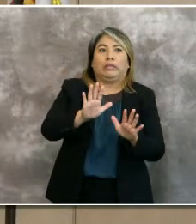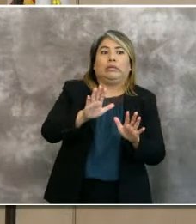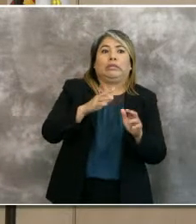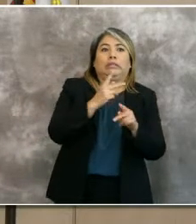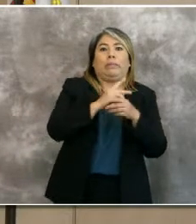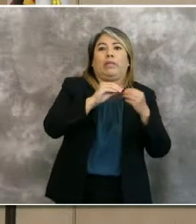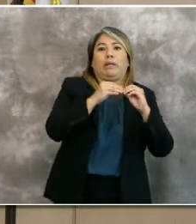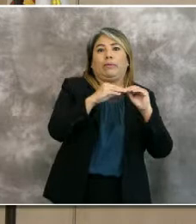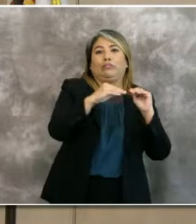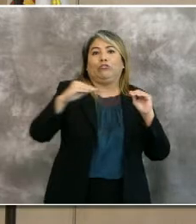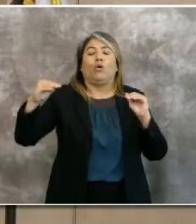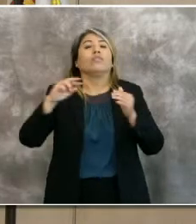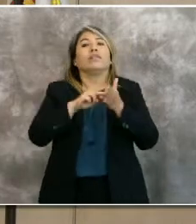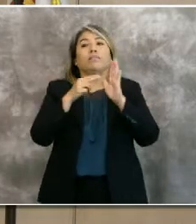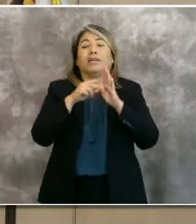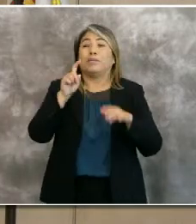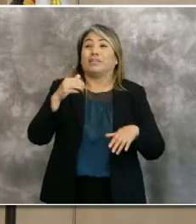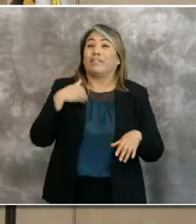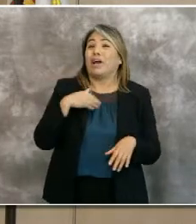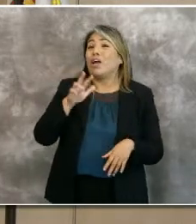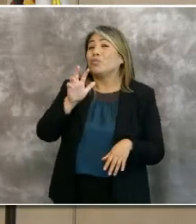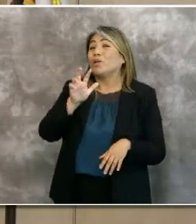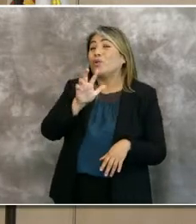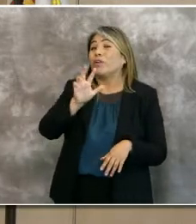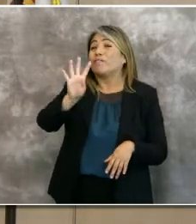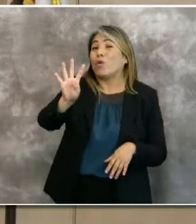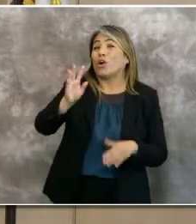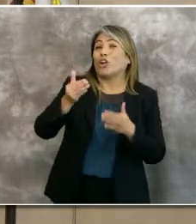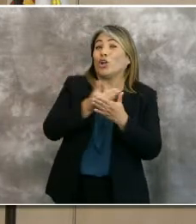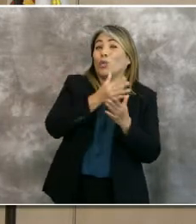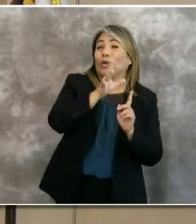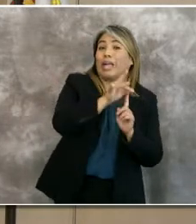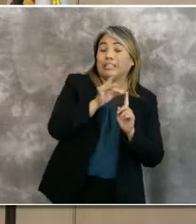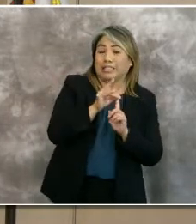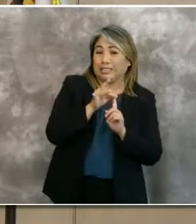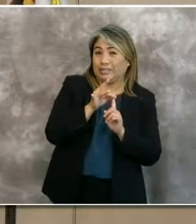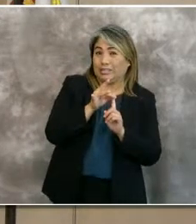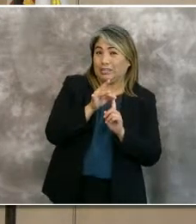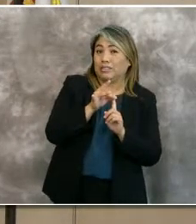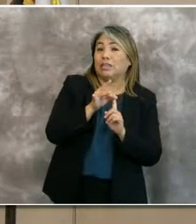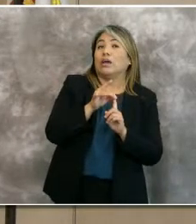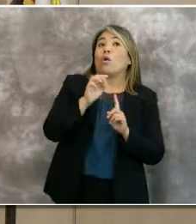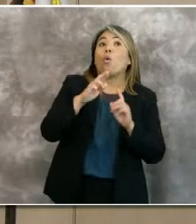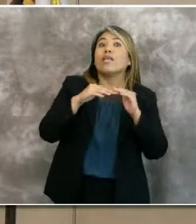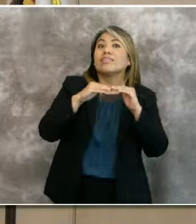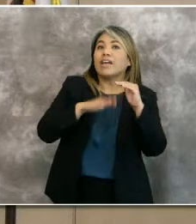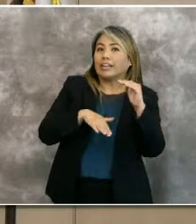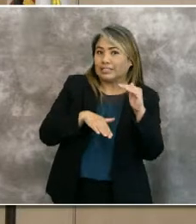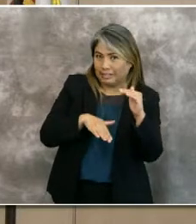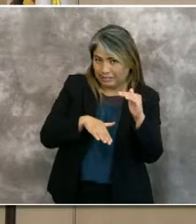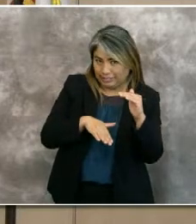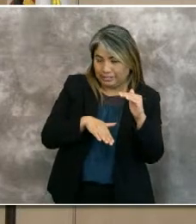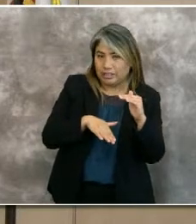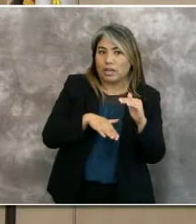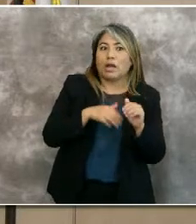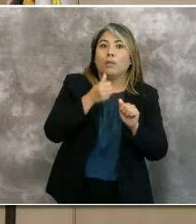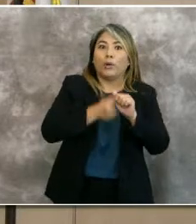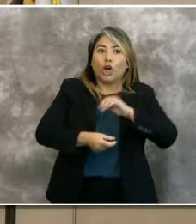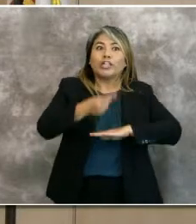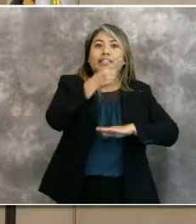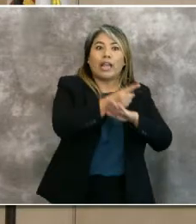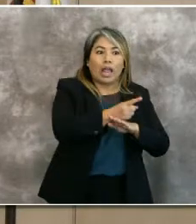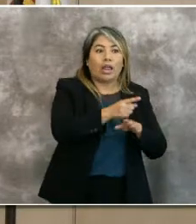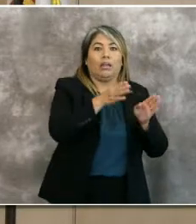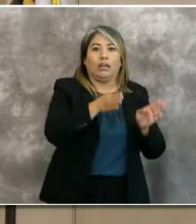have 234 new cases or less on a daily basis